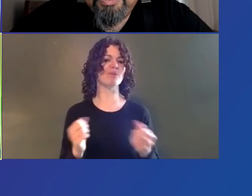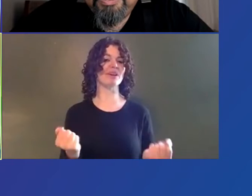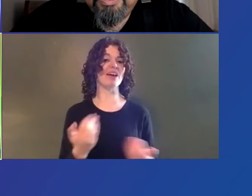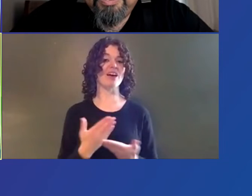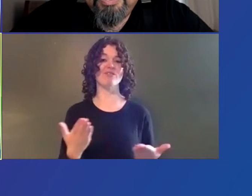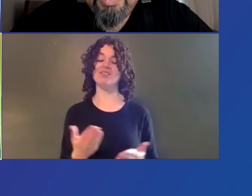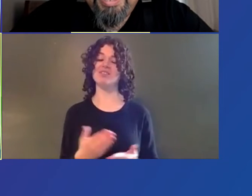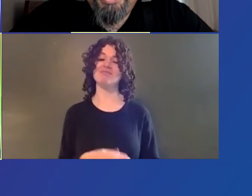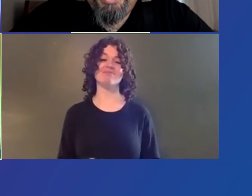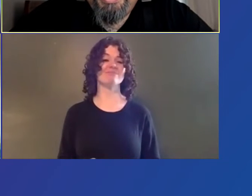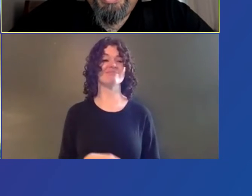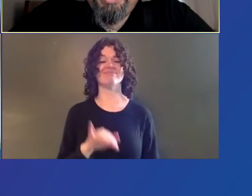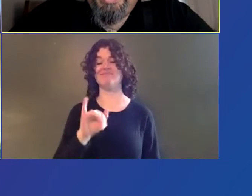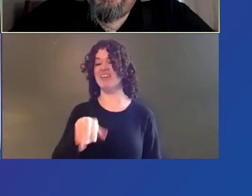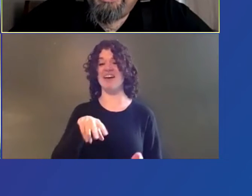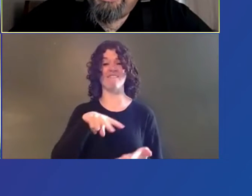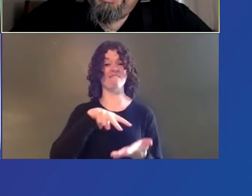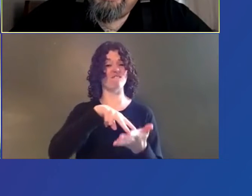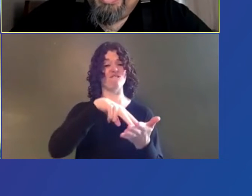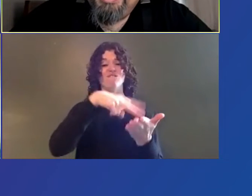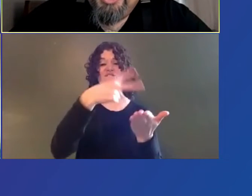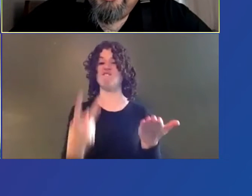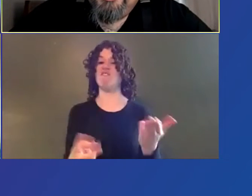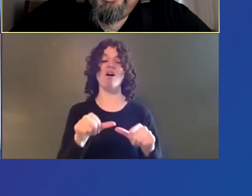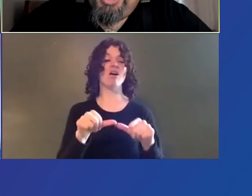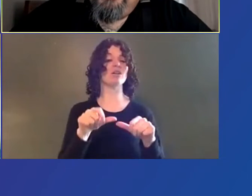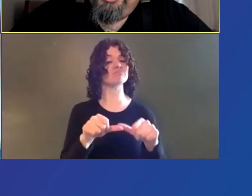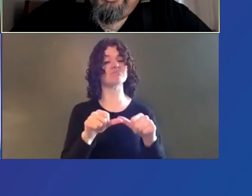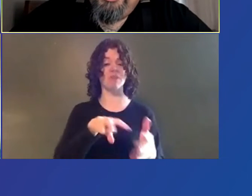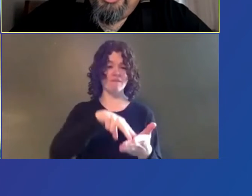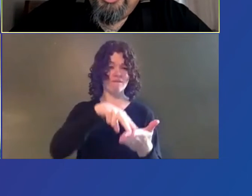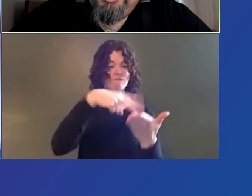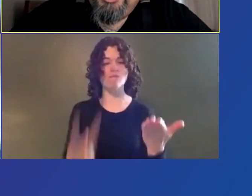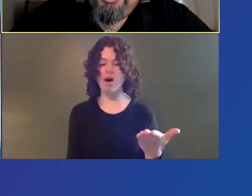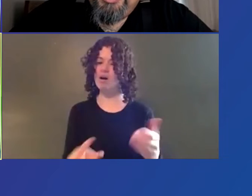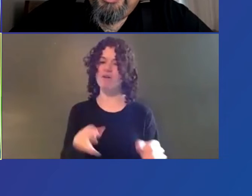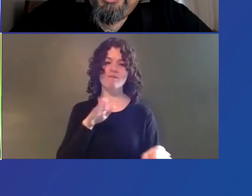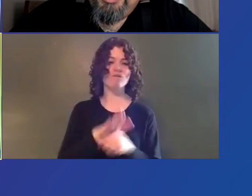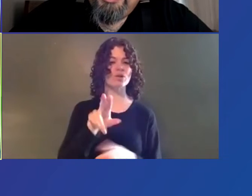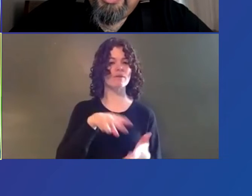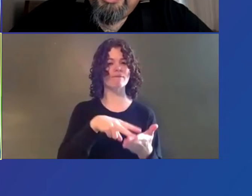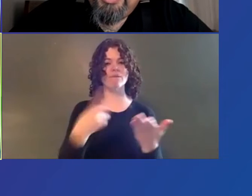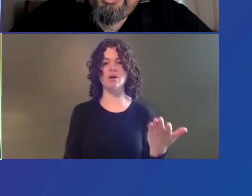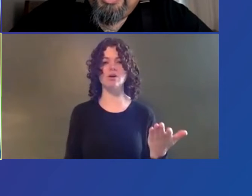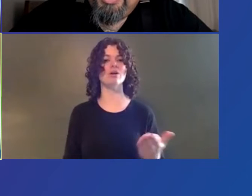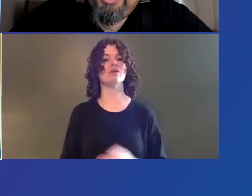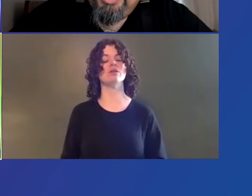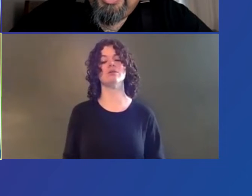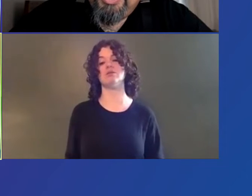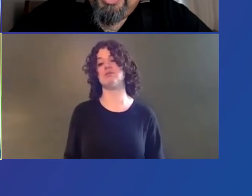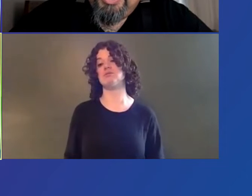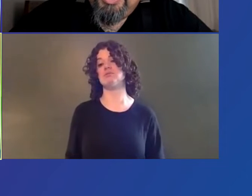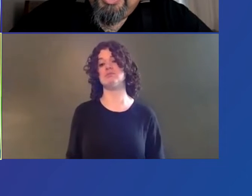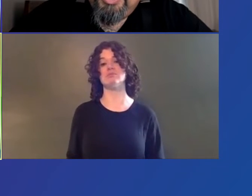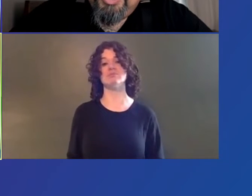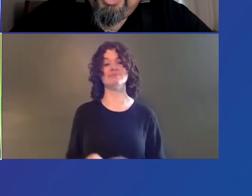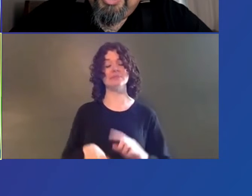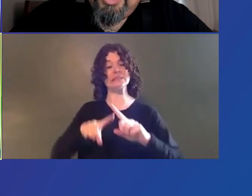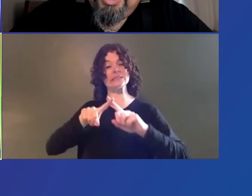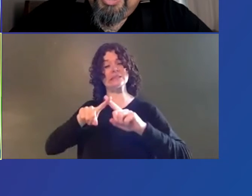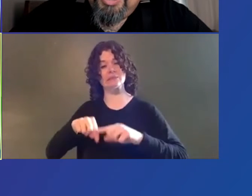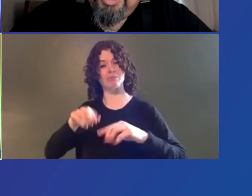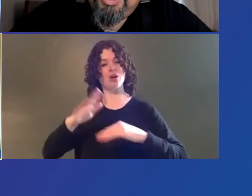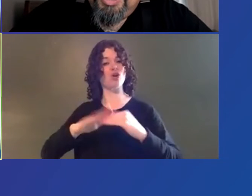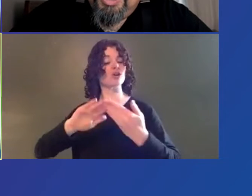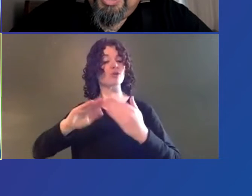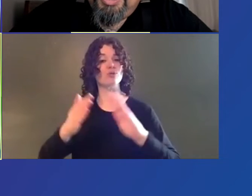way down. Yeah, you have to. You got to lean on your community. Like you cannot do it by